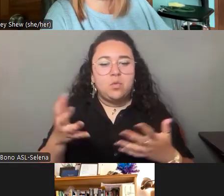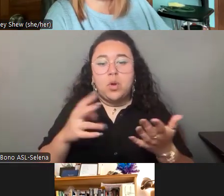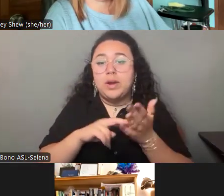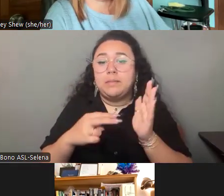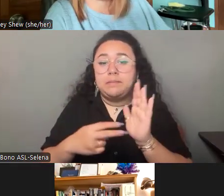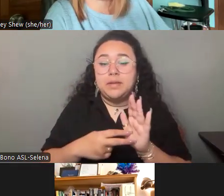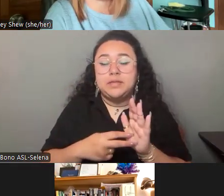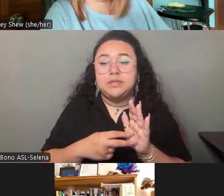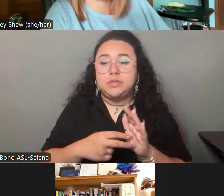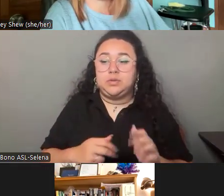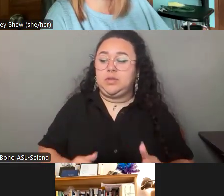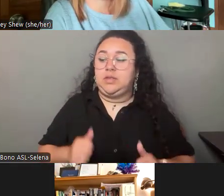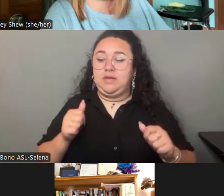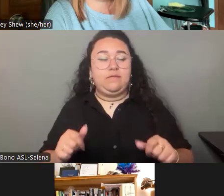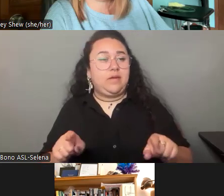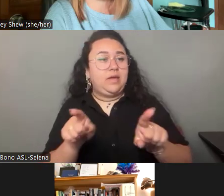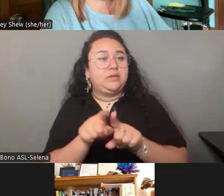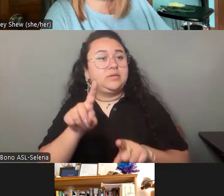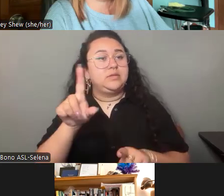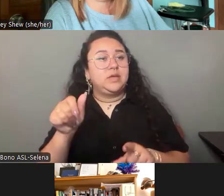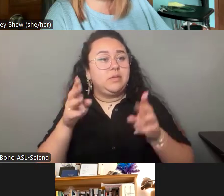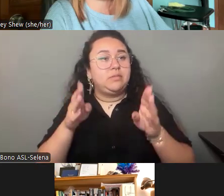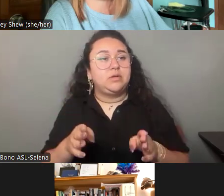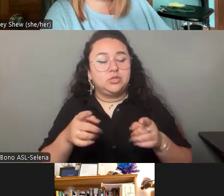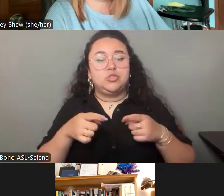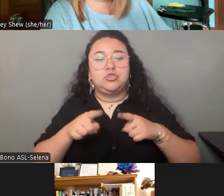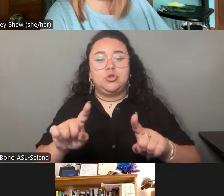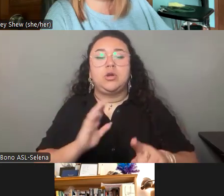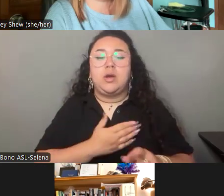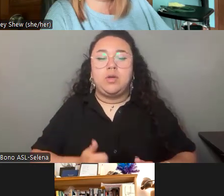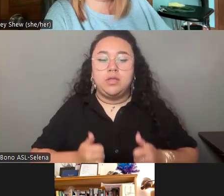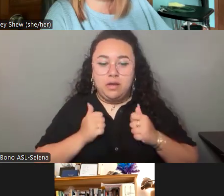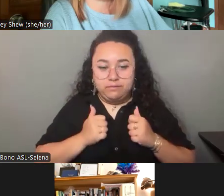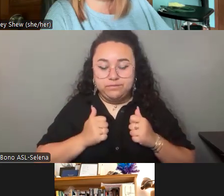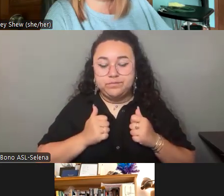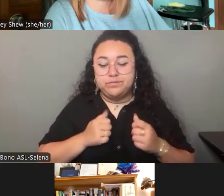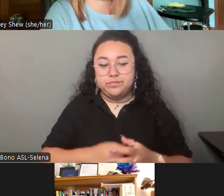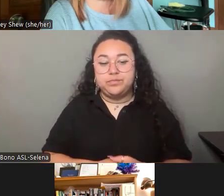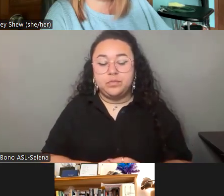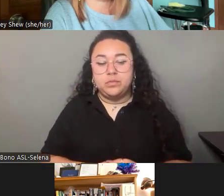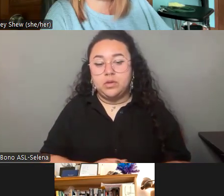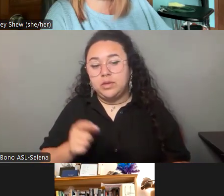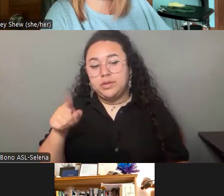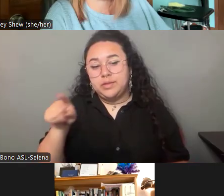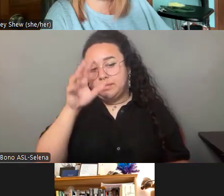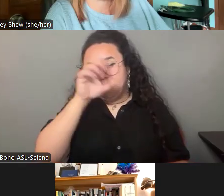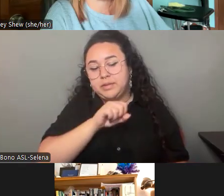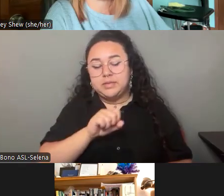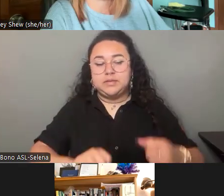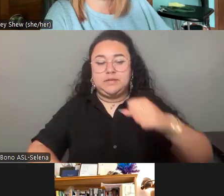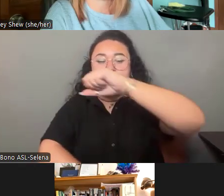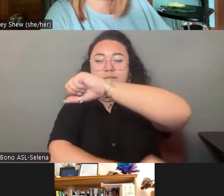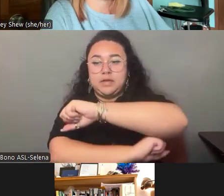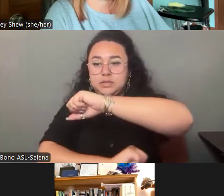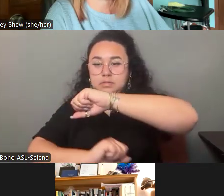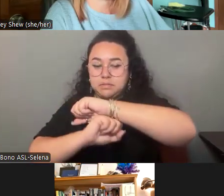to exist as a disabled person over the course of our life. And so they miss kind of fundamental understandings